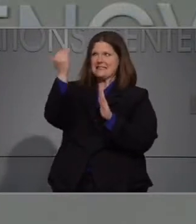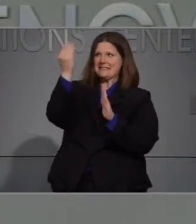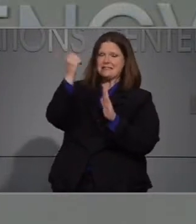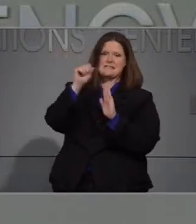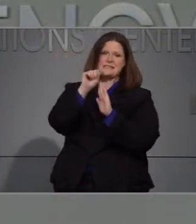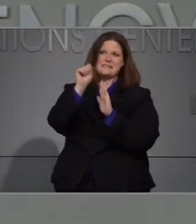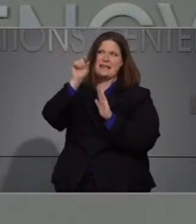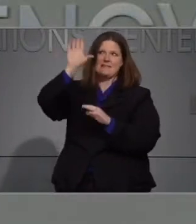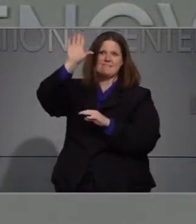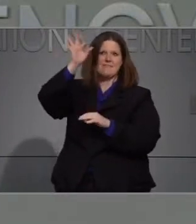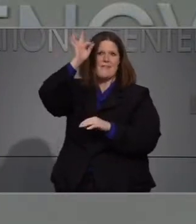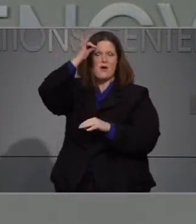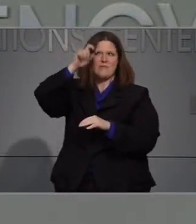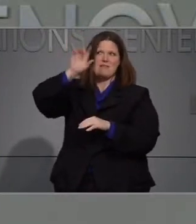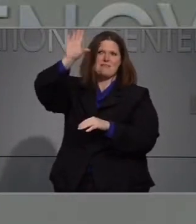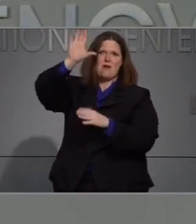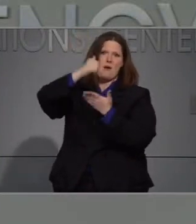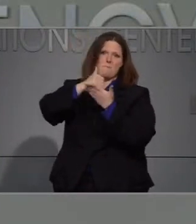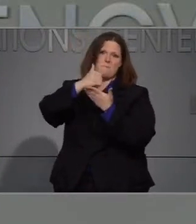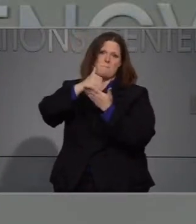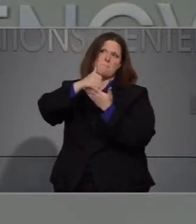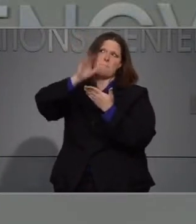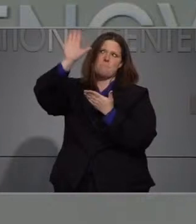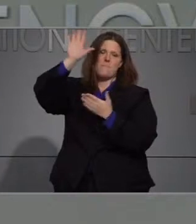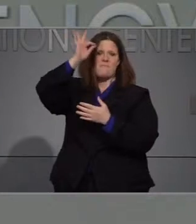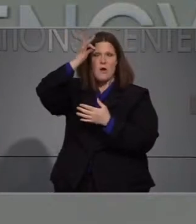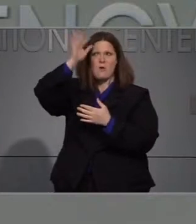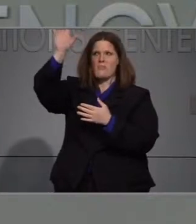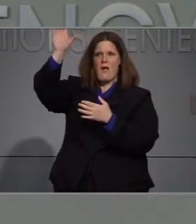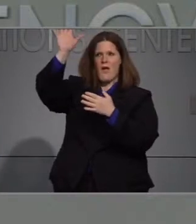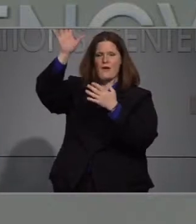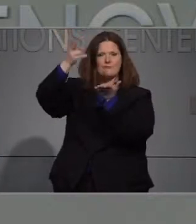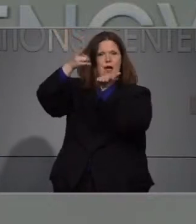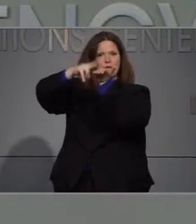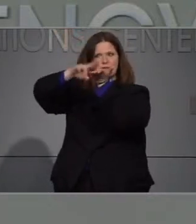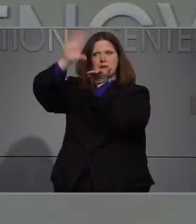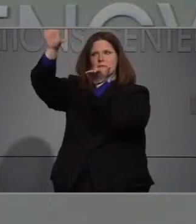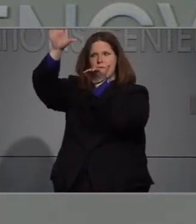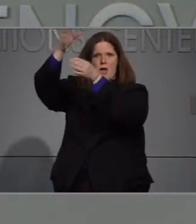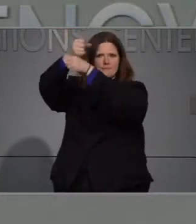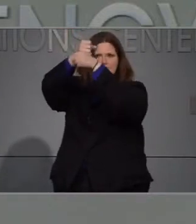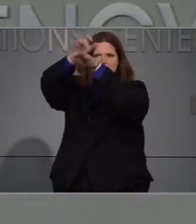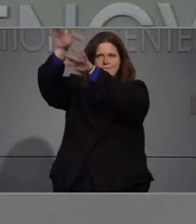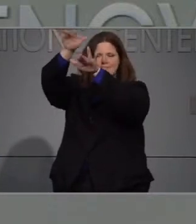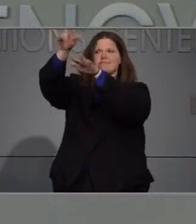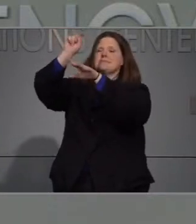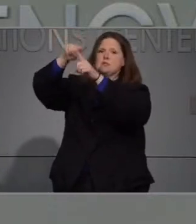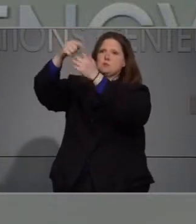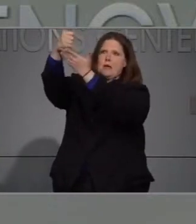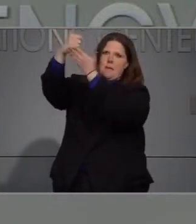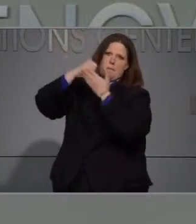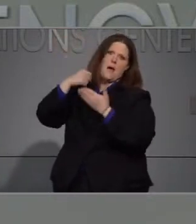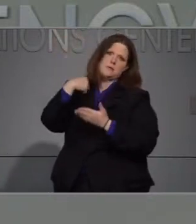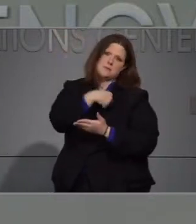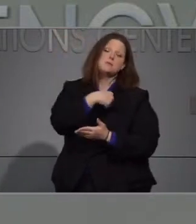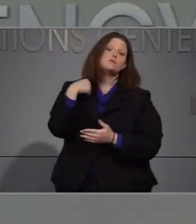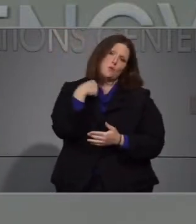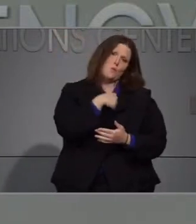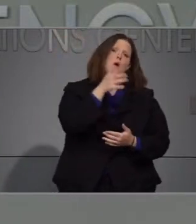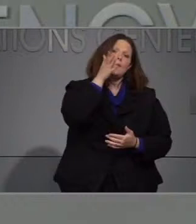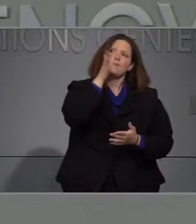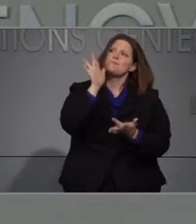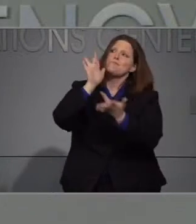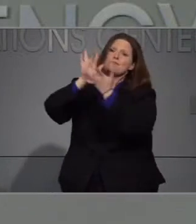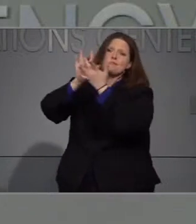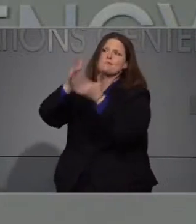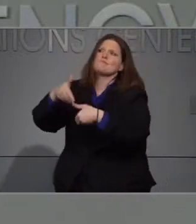assistance. We need assistance from the supply chain on this. So we are raising those concerns today. So